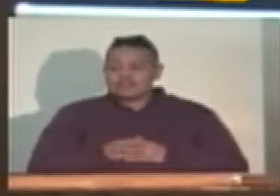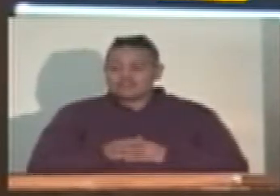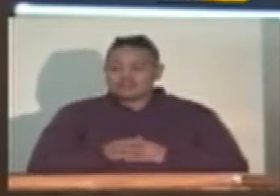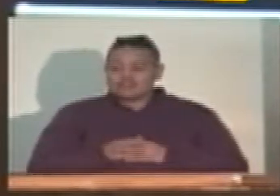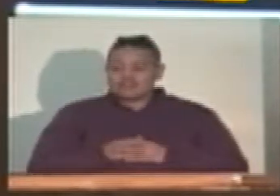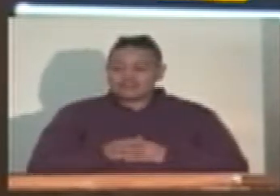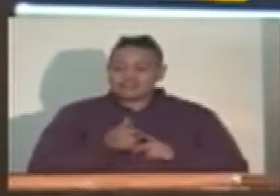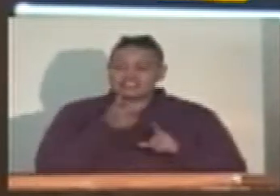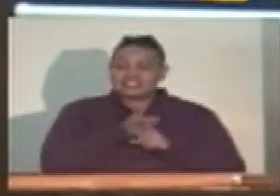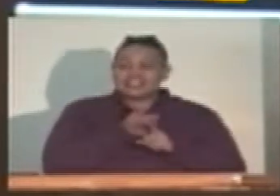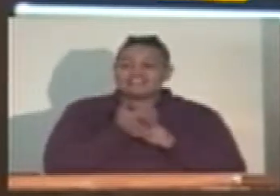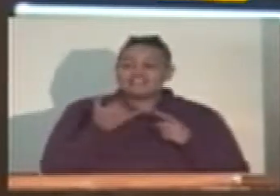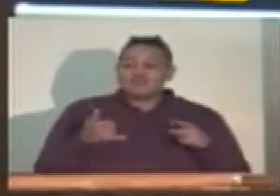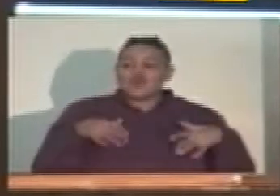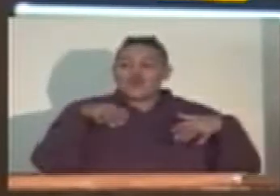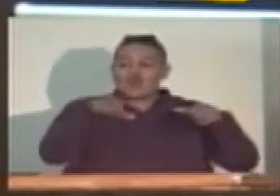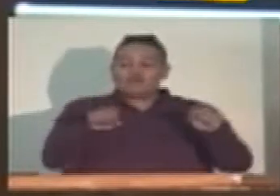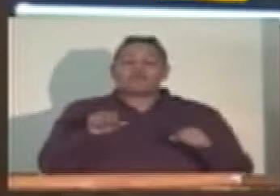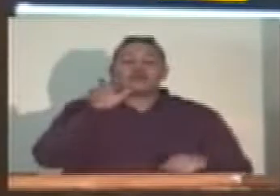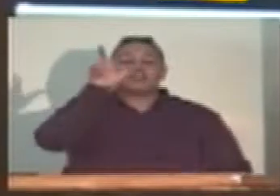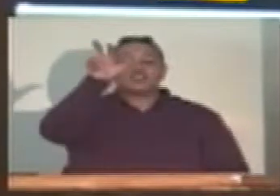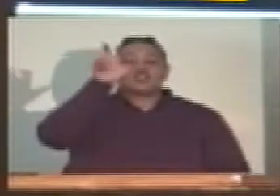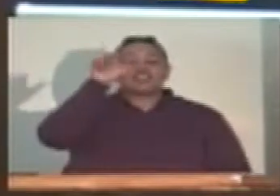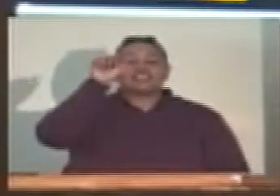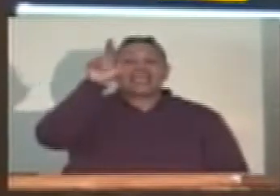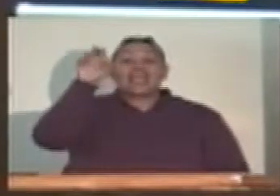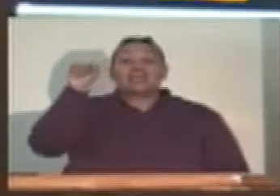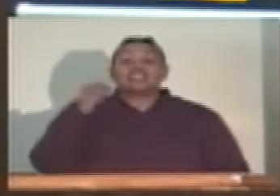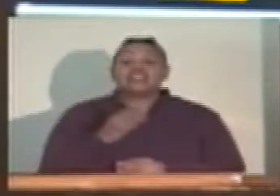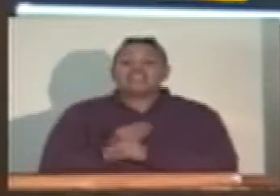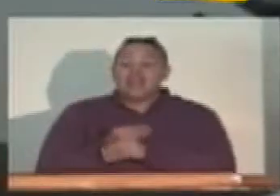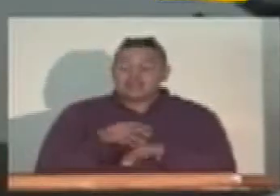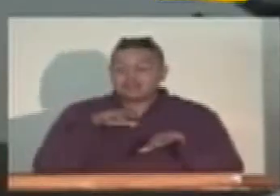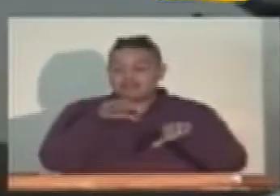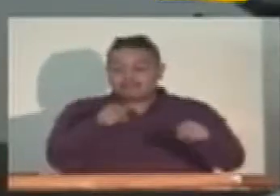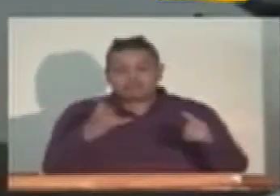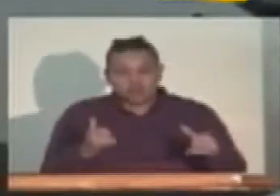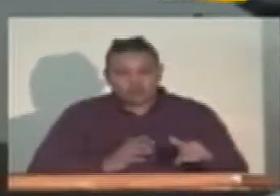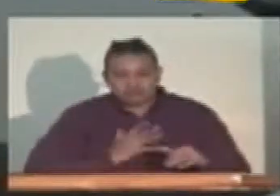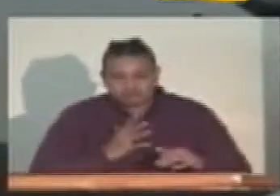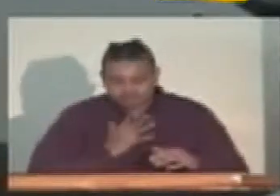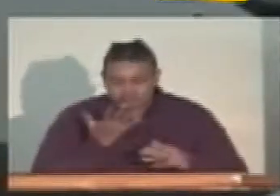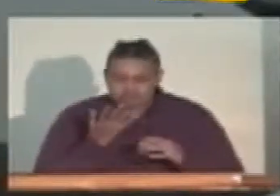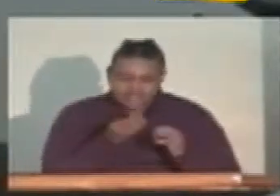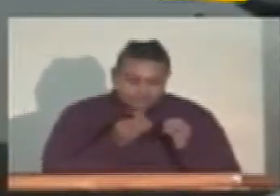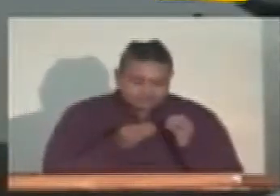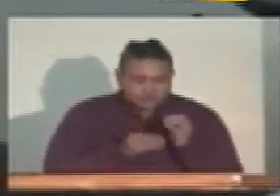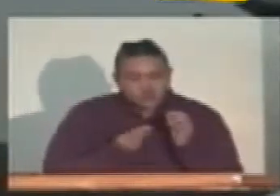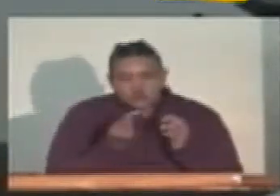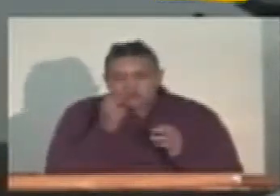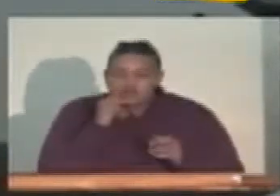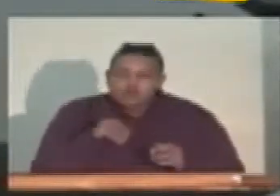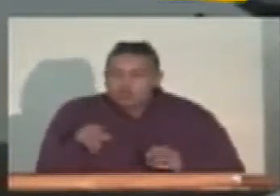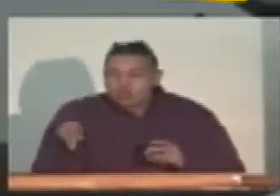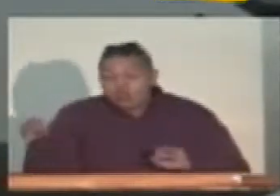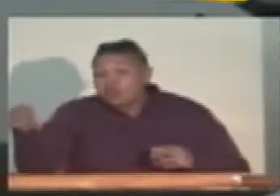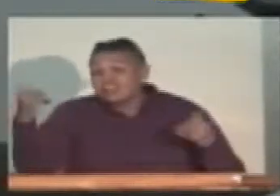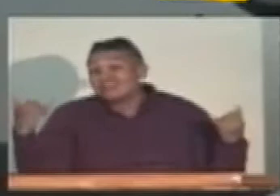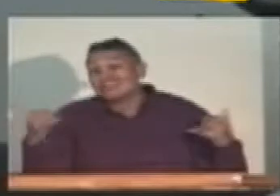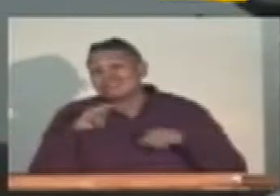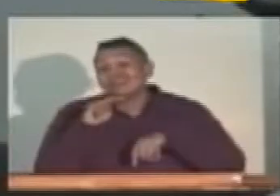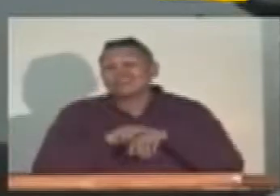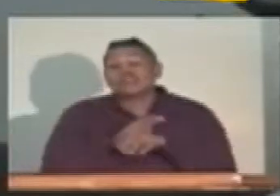are now occupying 300 acres of land. The National Land Agency is